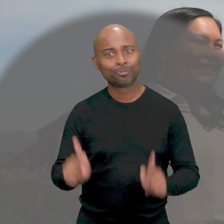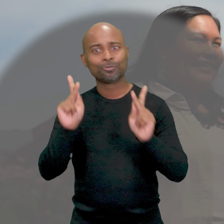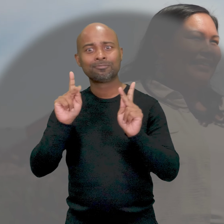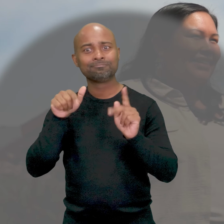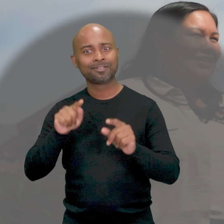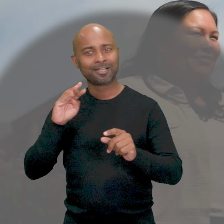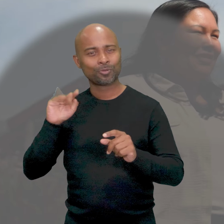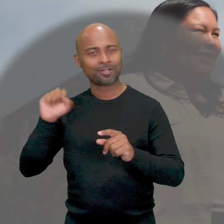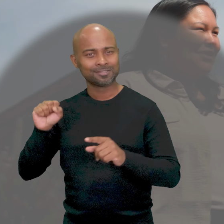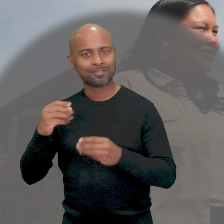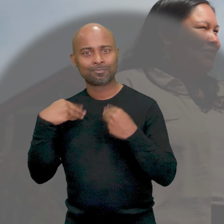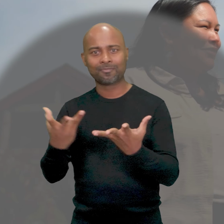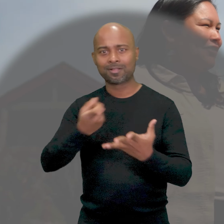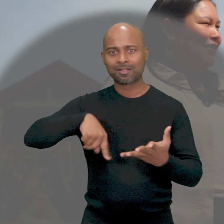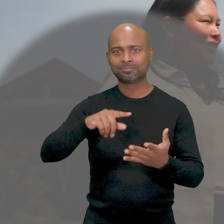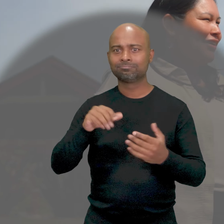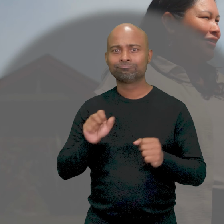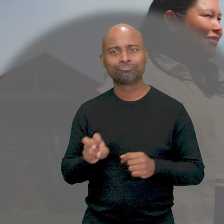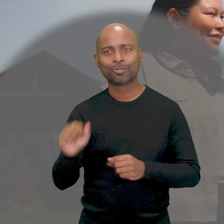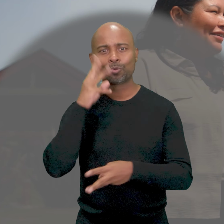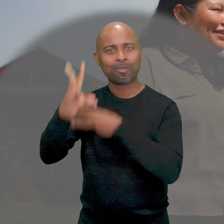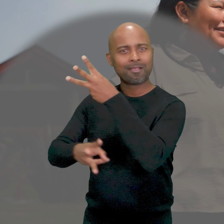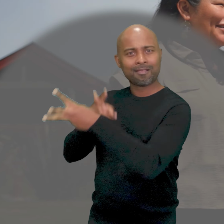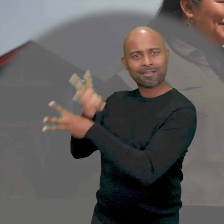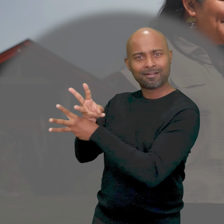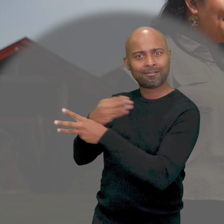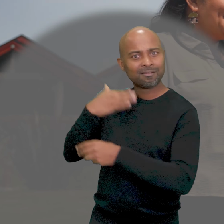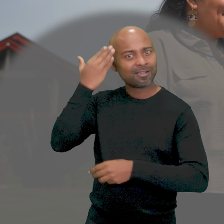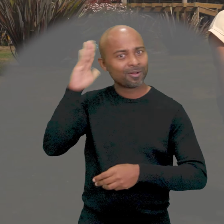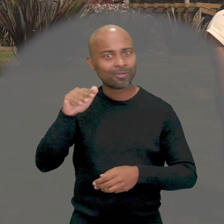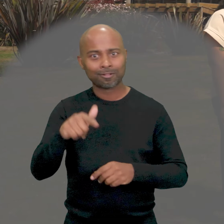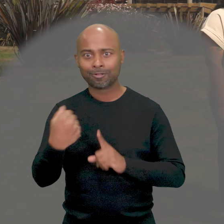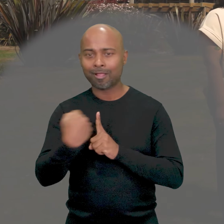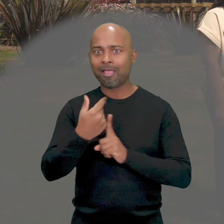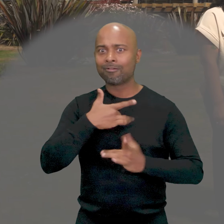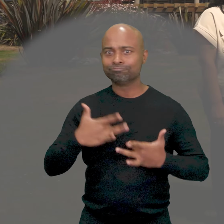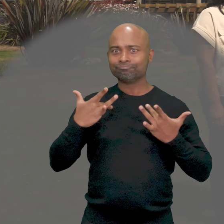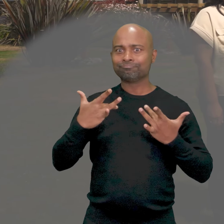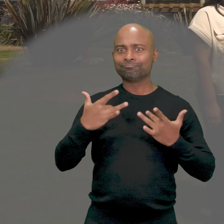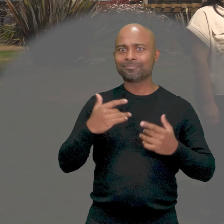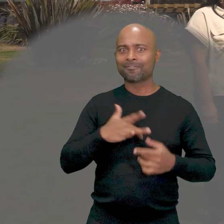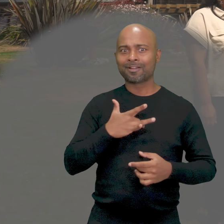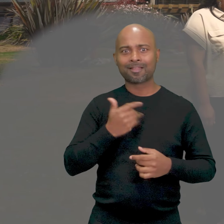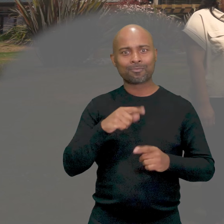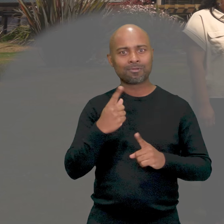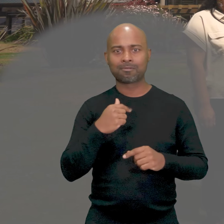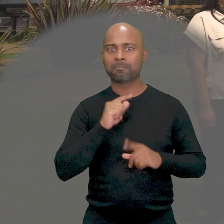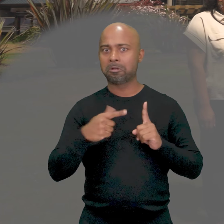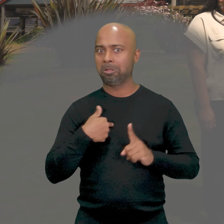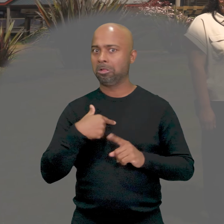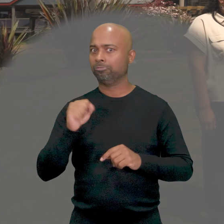the opportunities that Tin Wis provides us and move outward into the world. I don't know if that radiated with everybody who was sitting in that room,